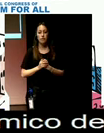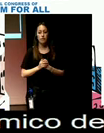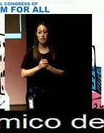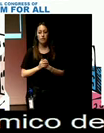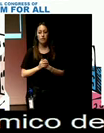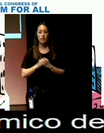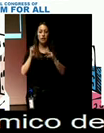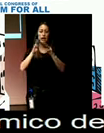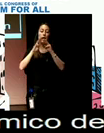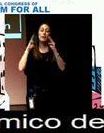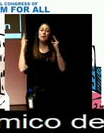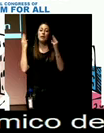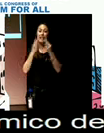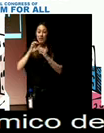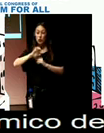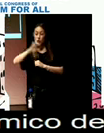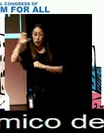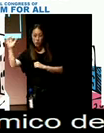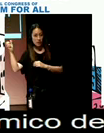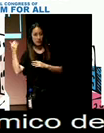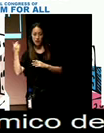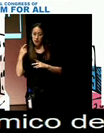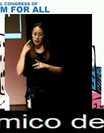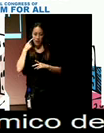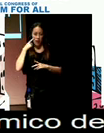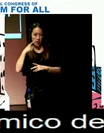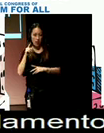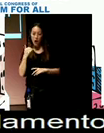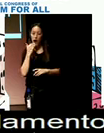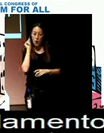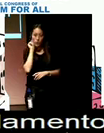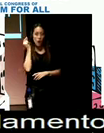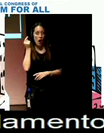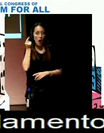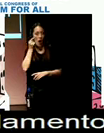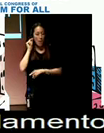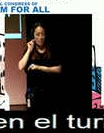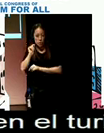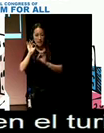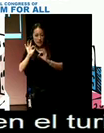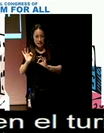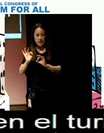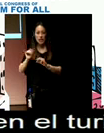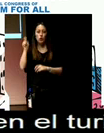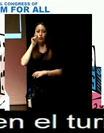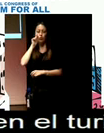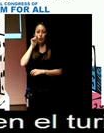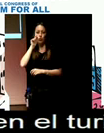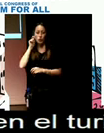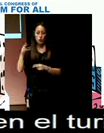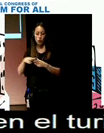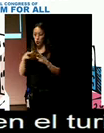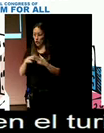tourism. Now, as you know, social tourism, as you can see from the presentation above, it focuses on 4